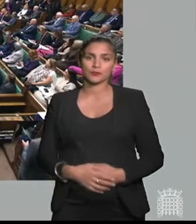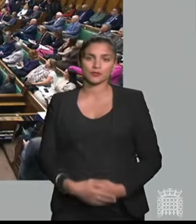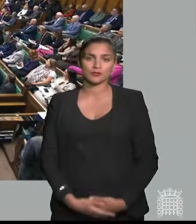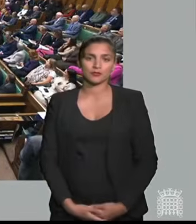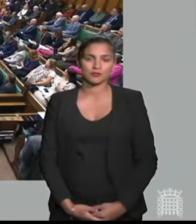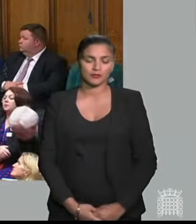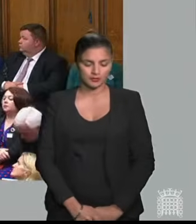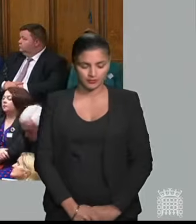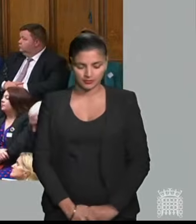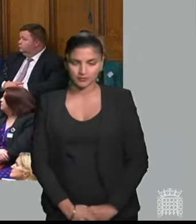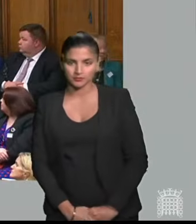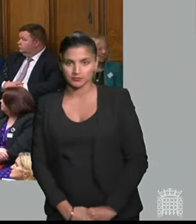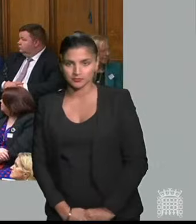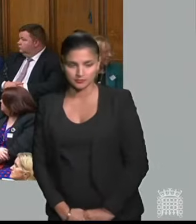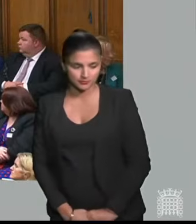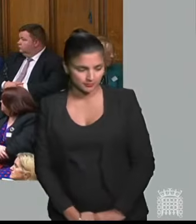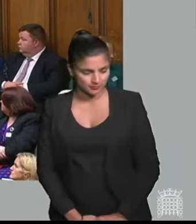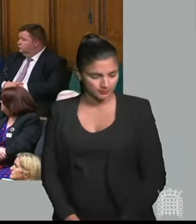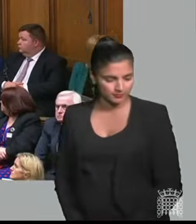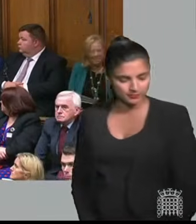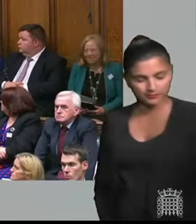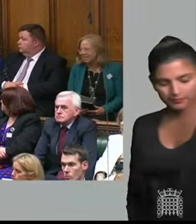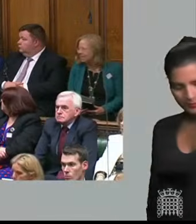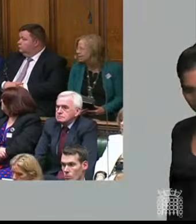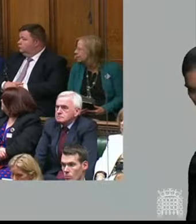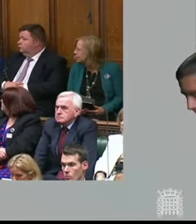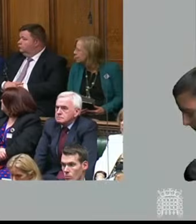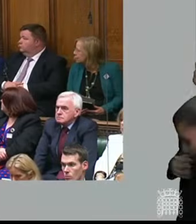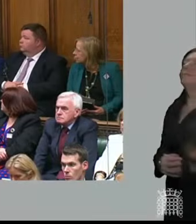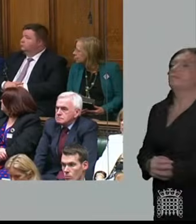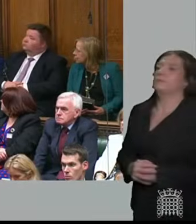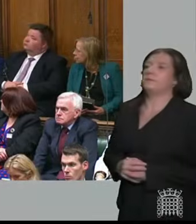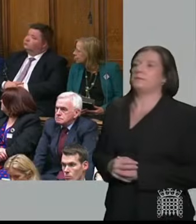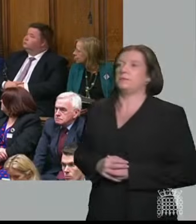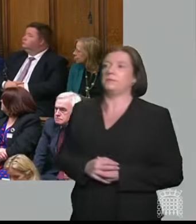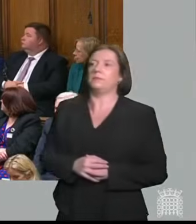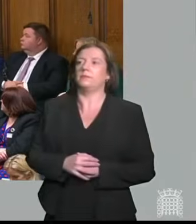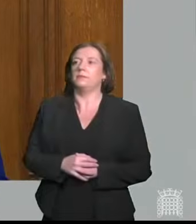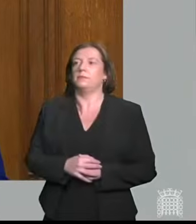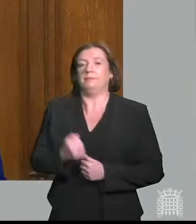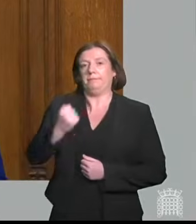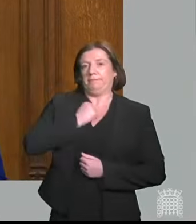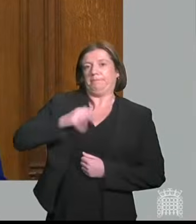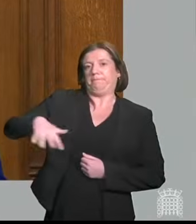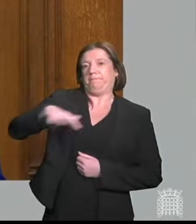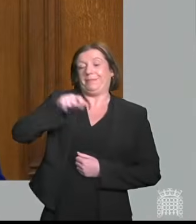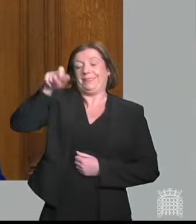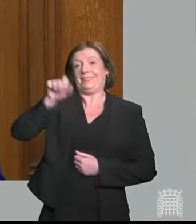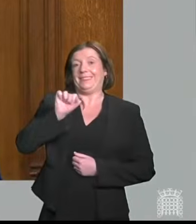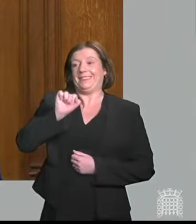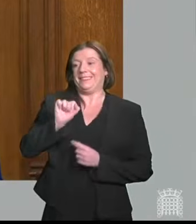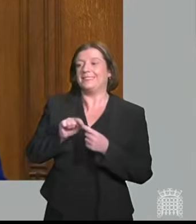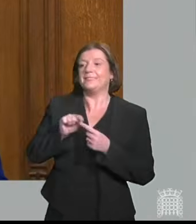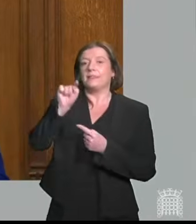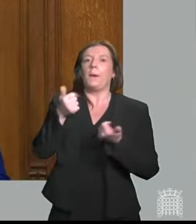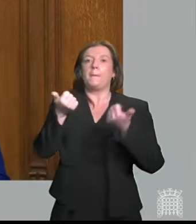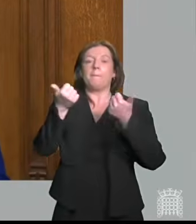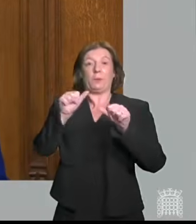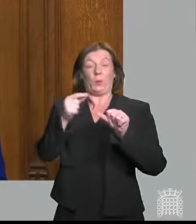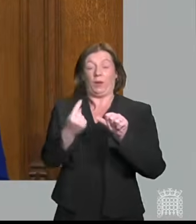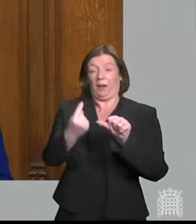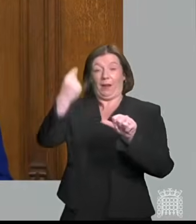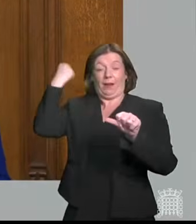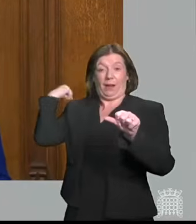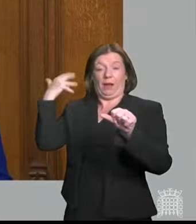Prime Minister will be delighted to know that nuclear veterans like my constituent's granddad John are starting to receive the medals he